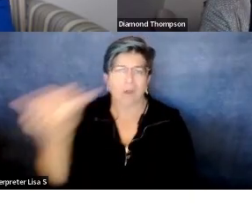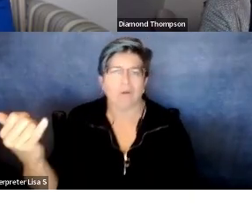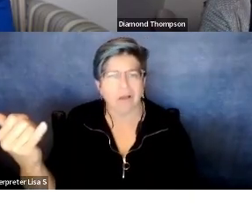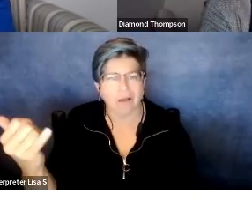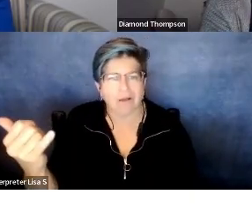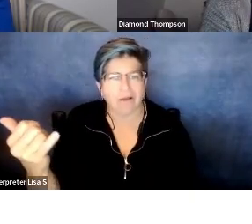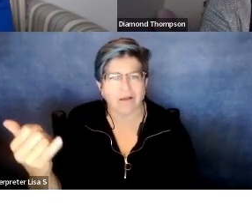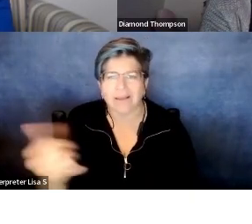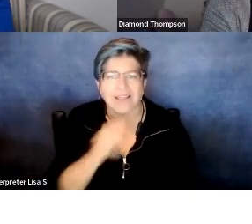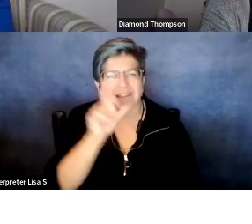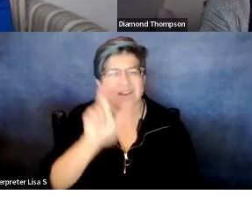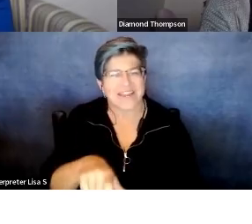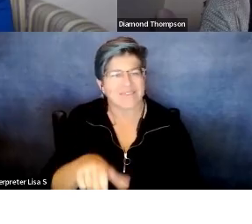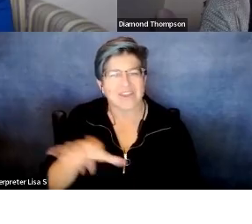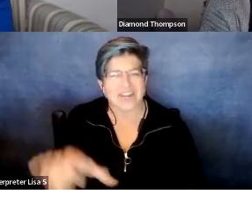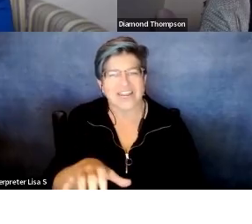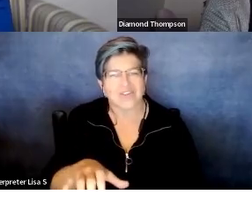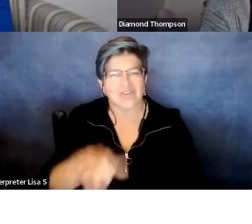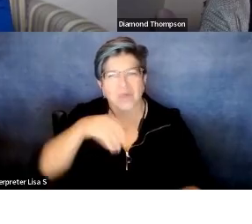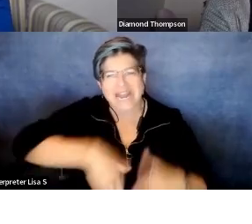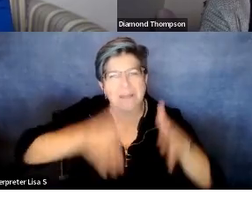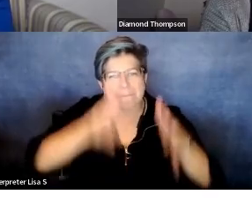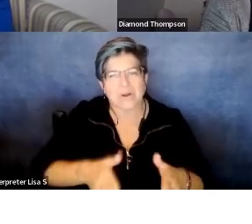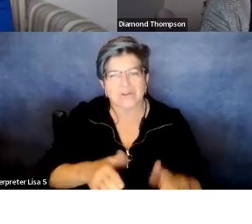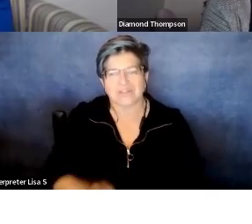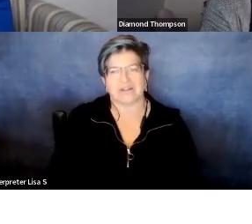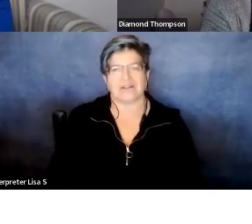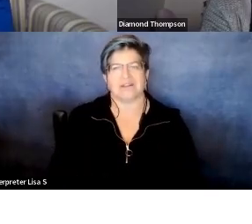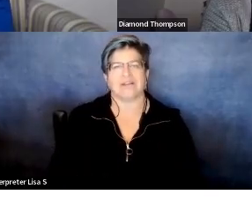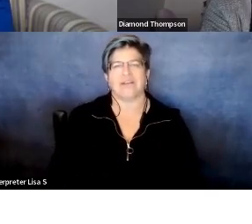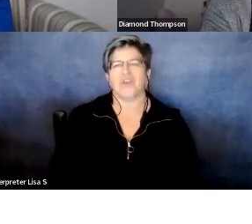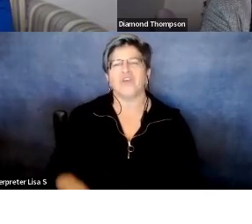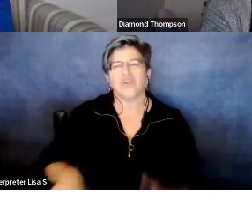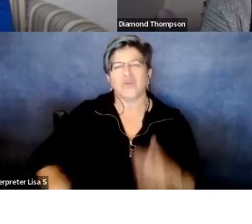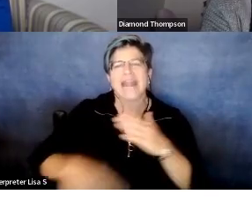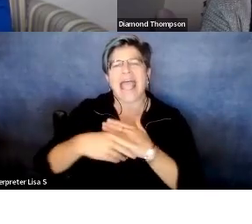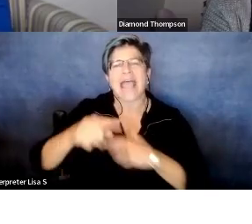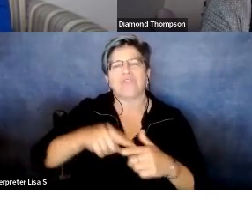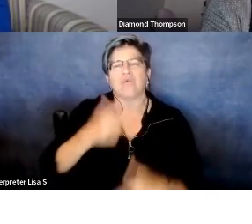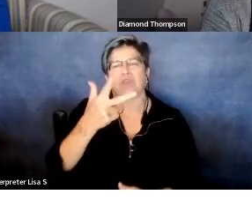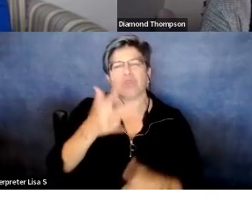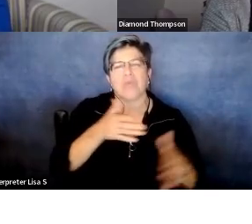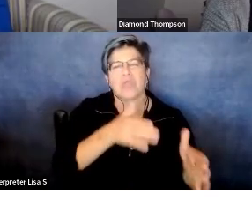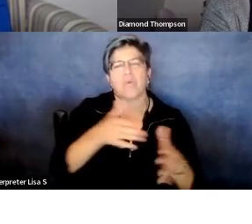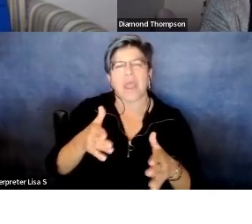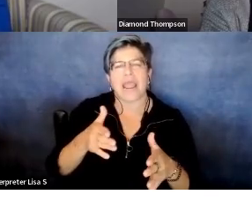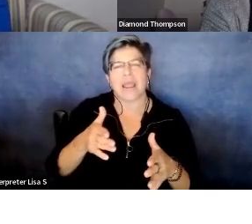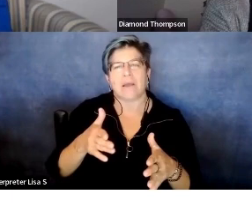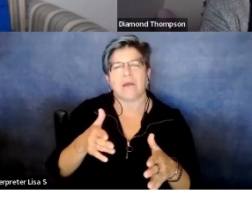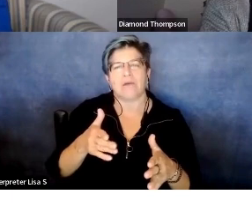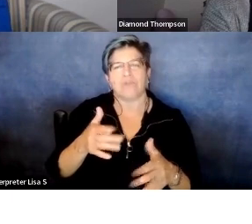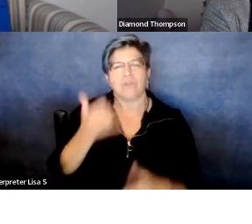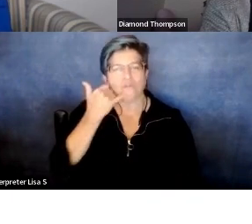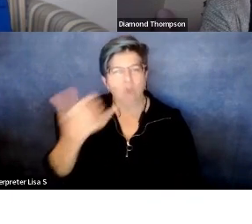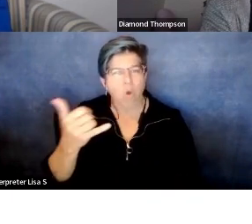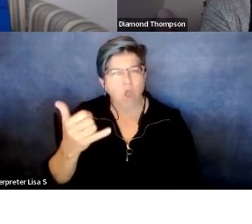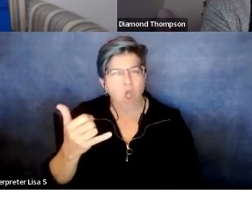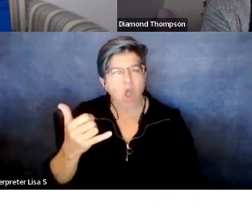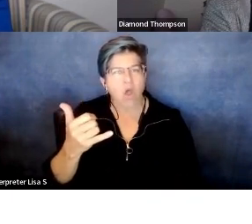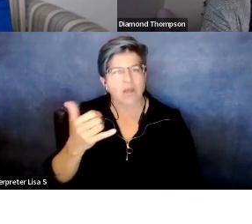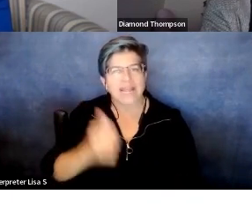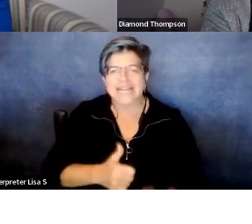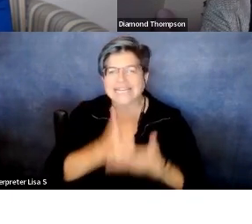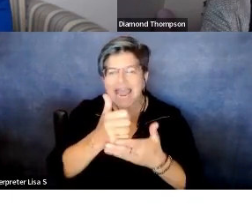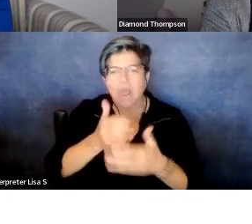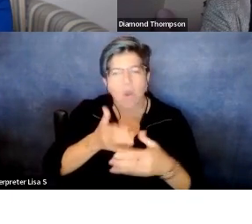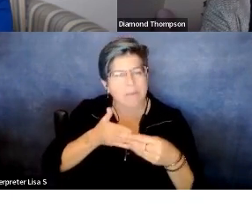to sit with them in person. You can add them to the three-way call, help them make certain appointments that they don't know how to make, or, just guide them